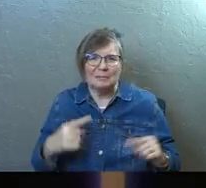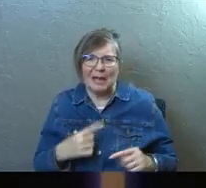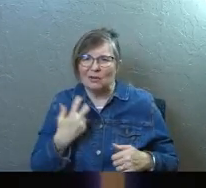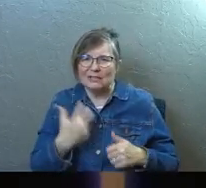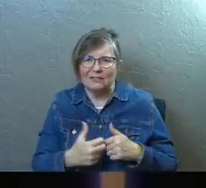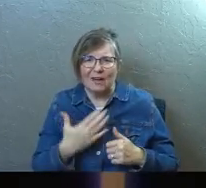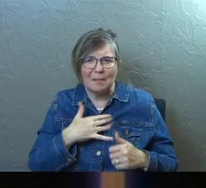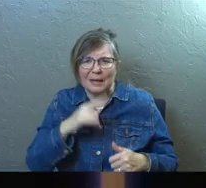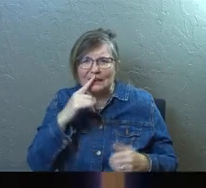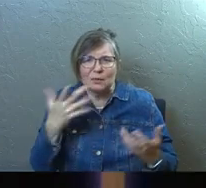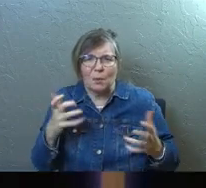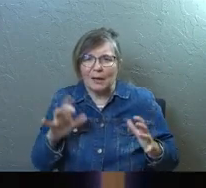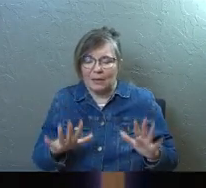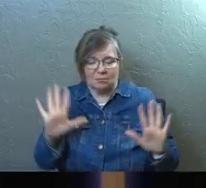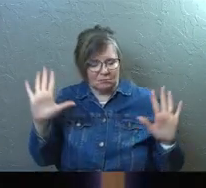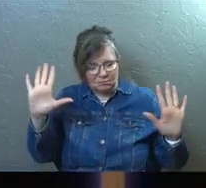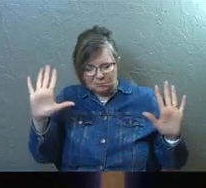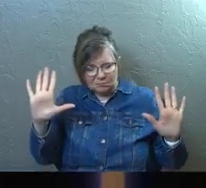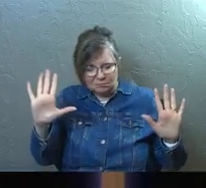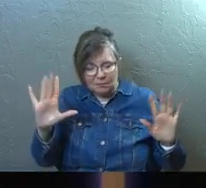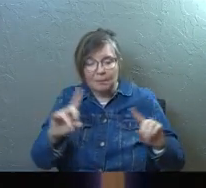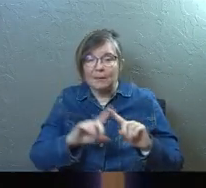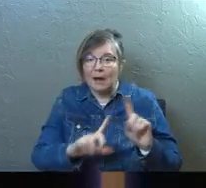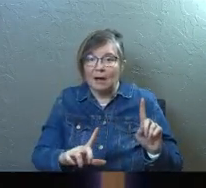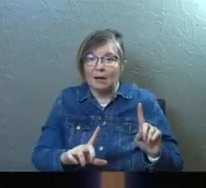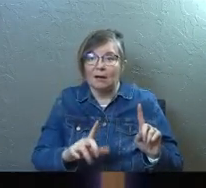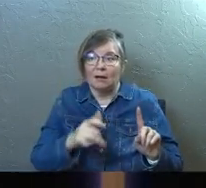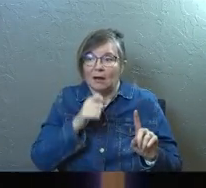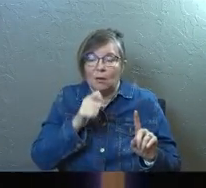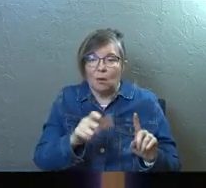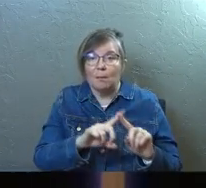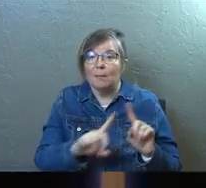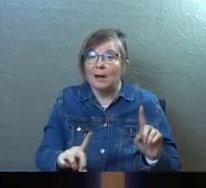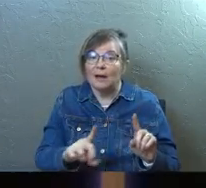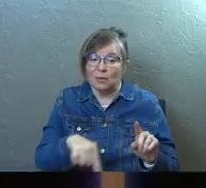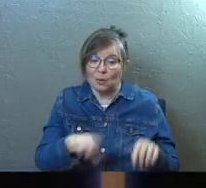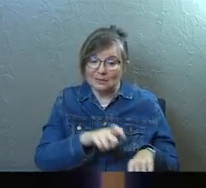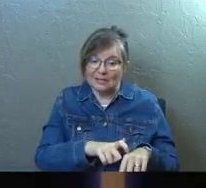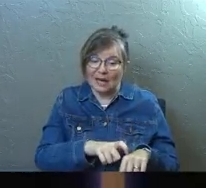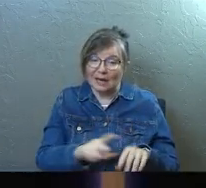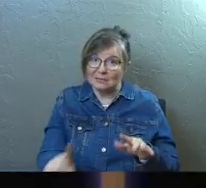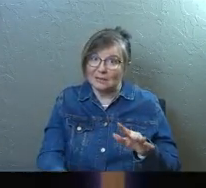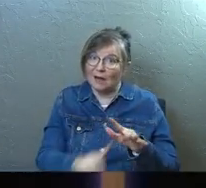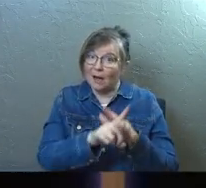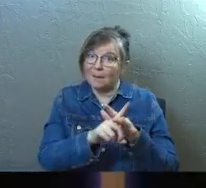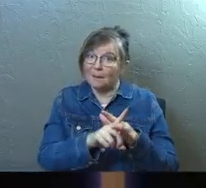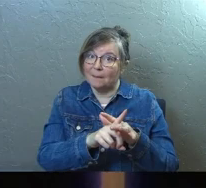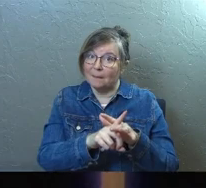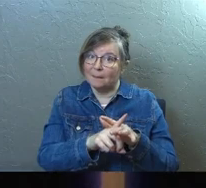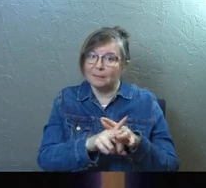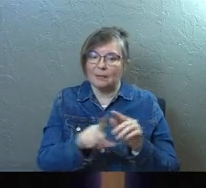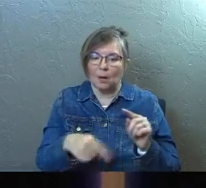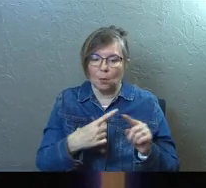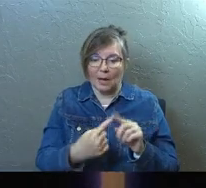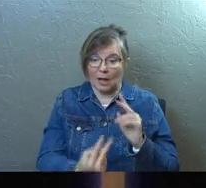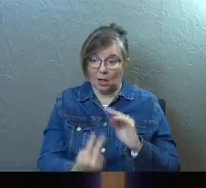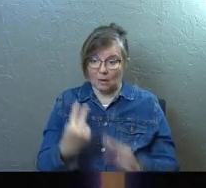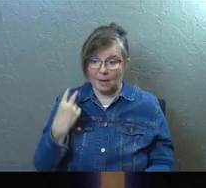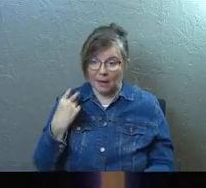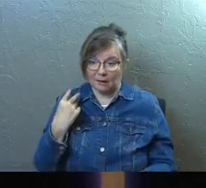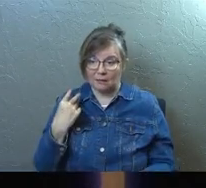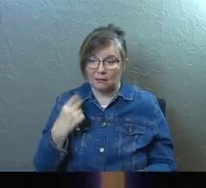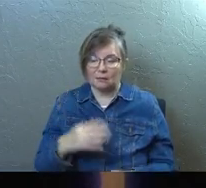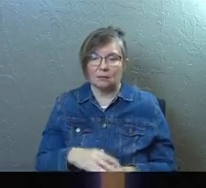pain or difficulty on my kids. Don't get me wrong. I don't. But those times come. And when I look